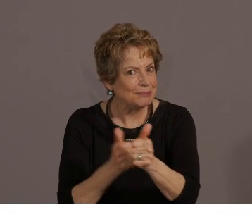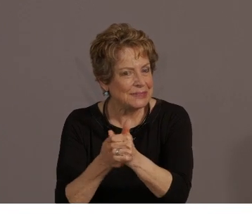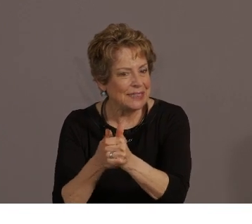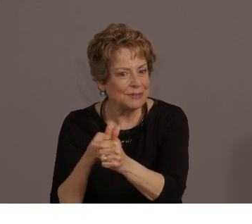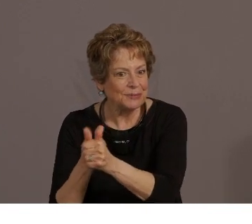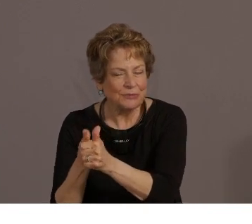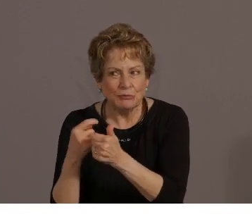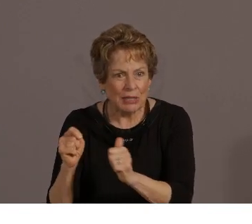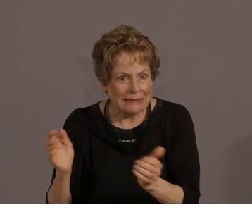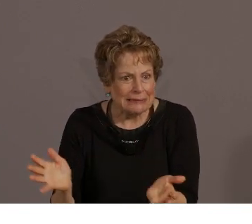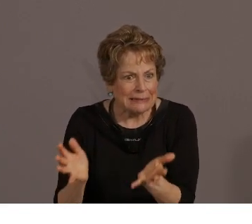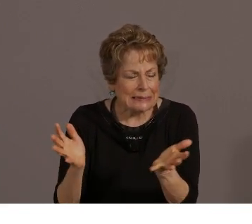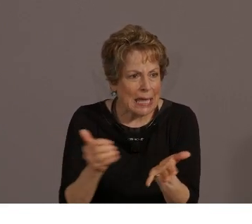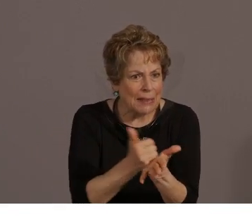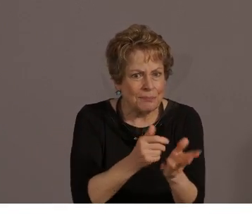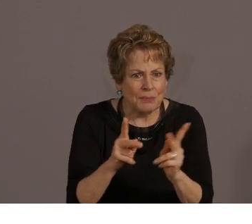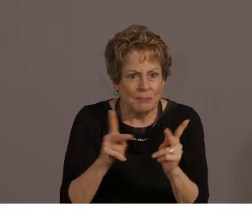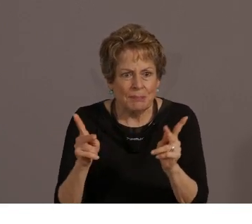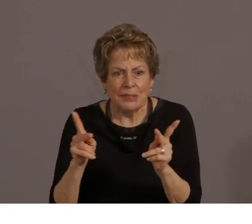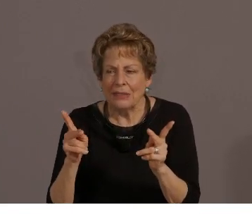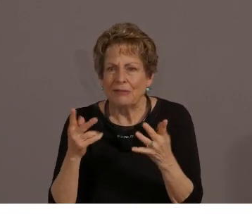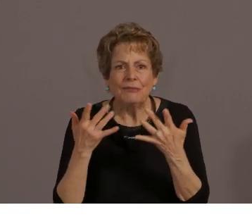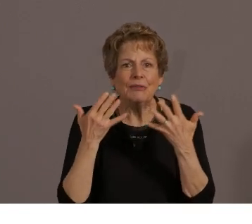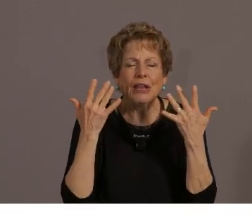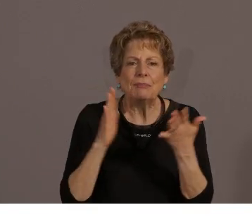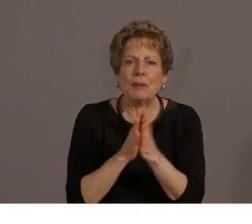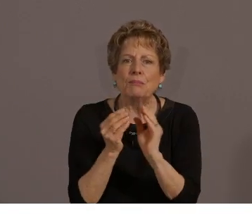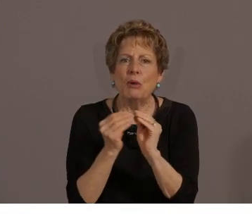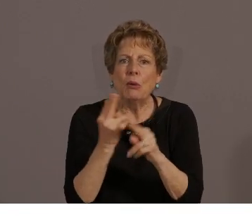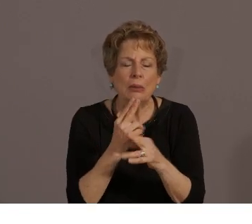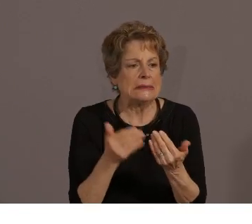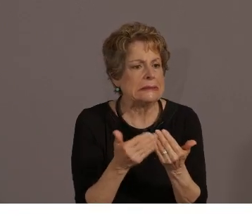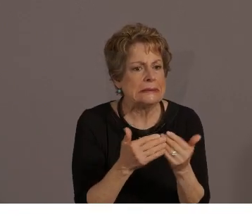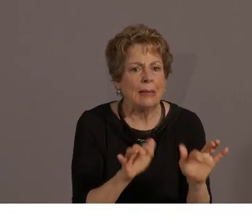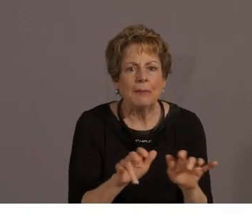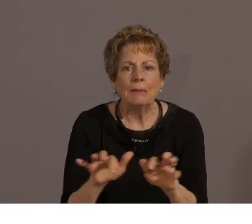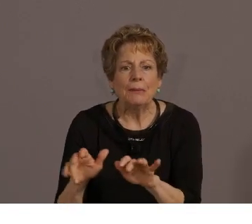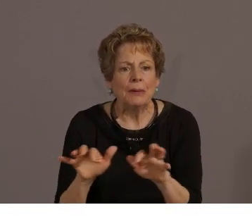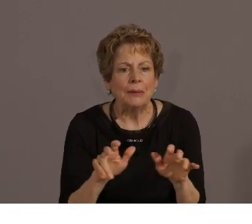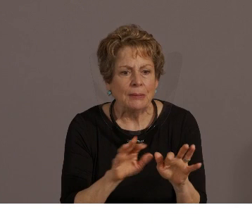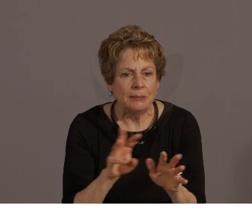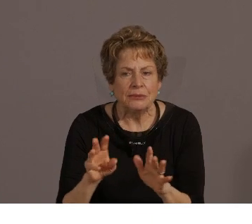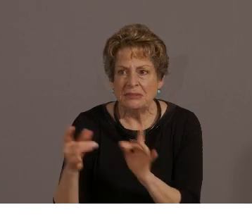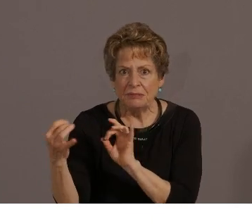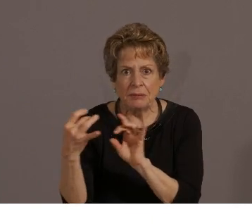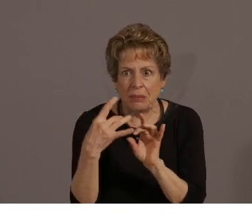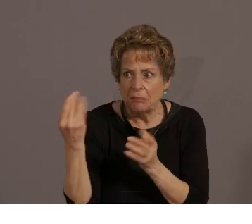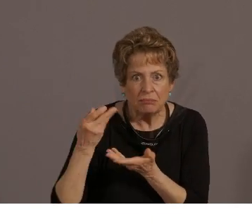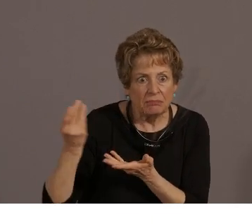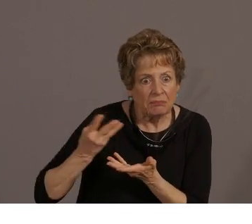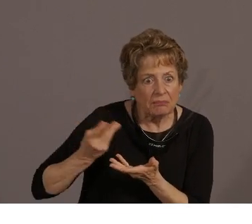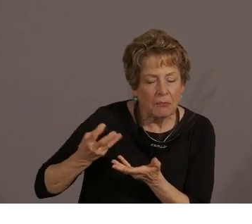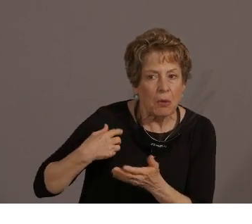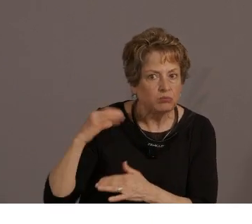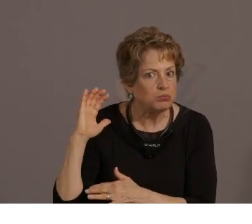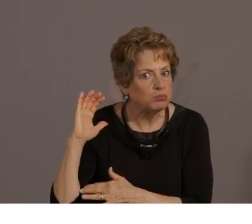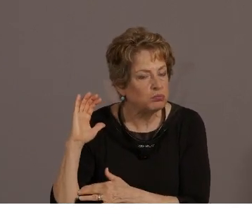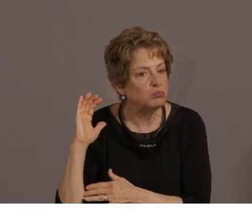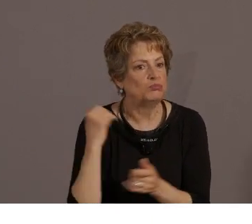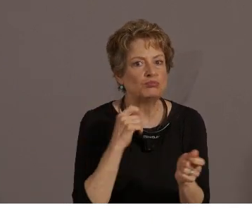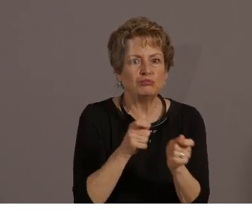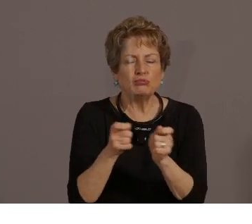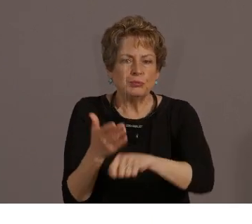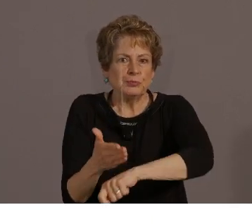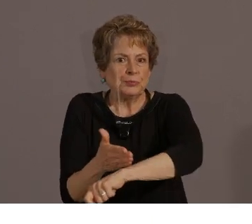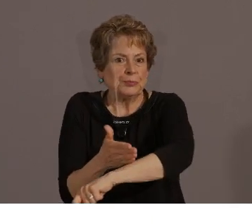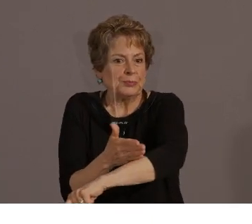to navigate. And we are listening to feedback, so if there's feedback, please let us know. You can also find more